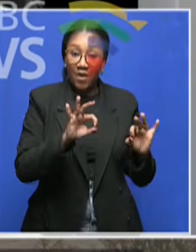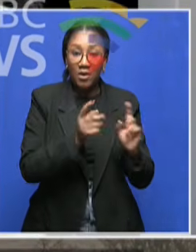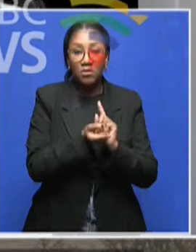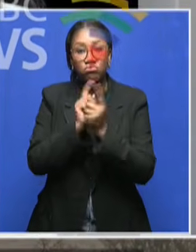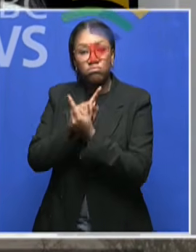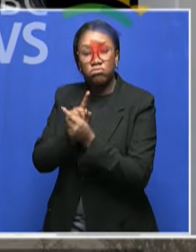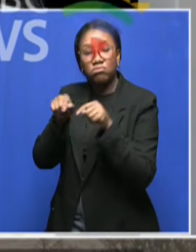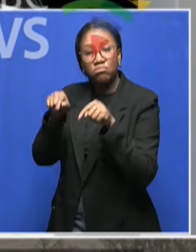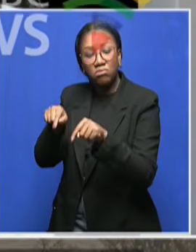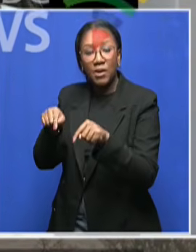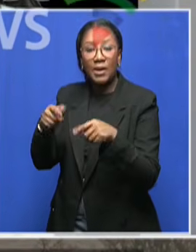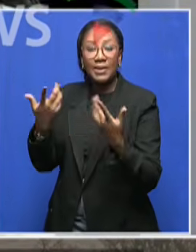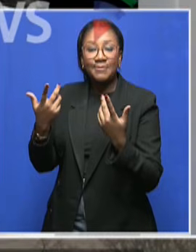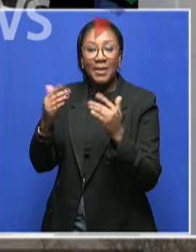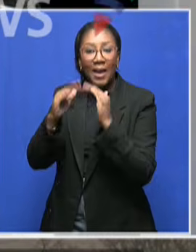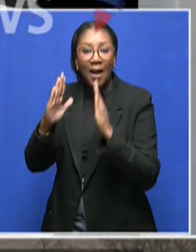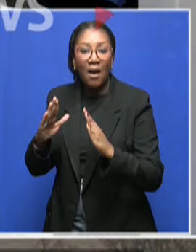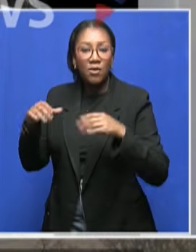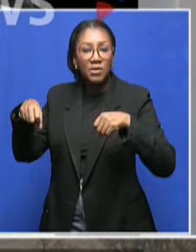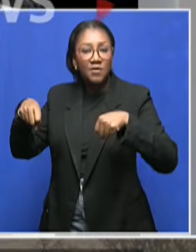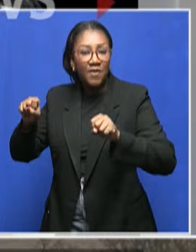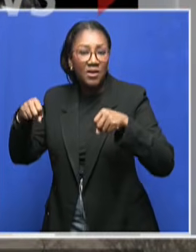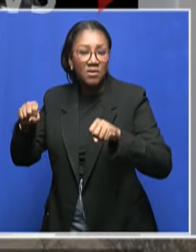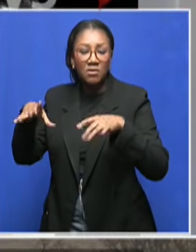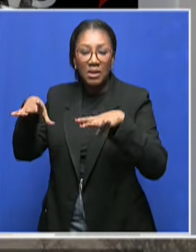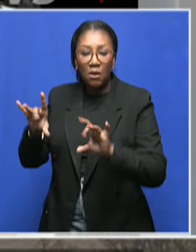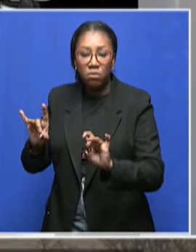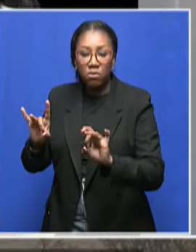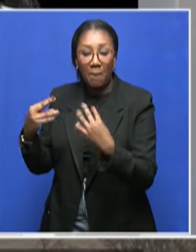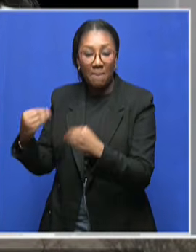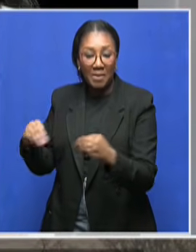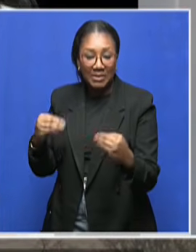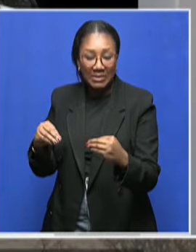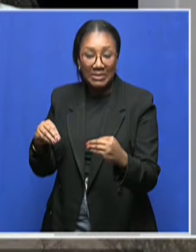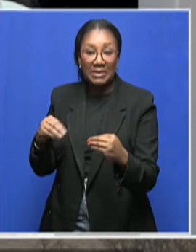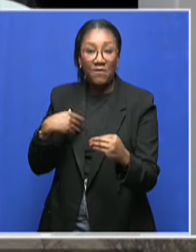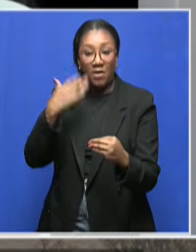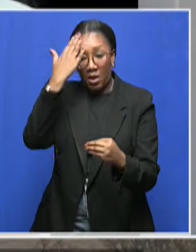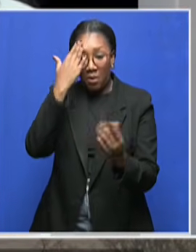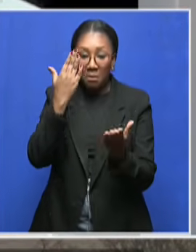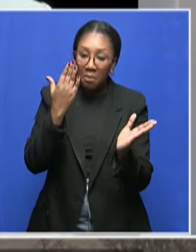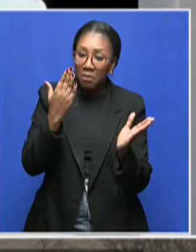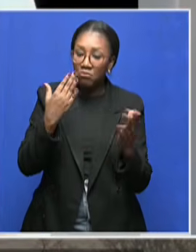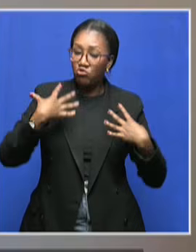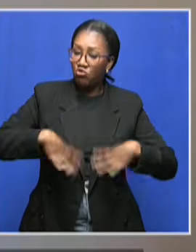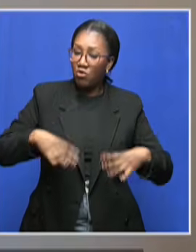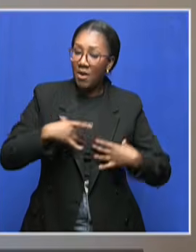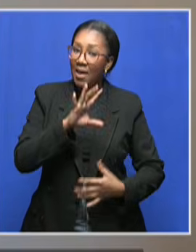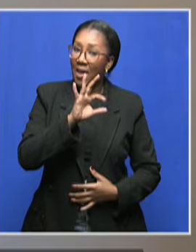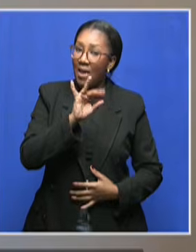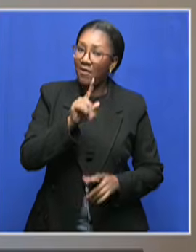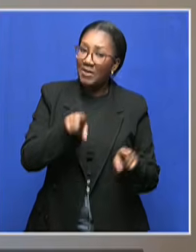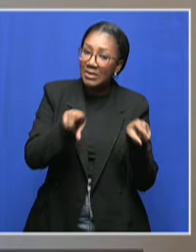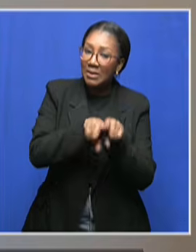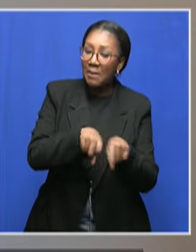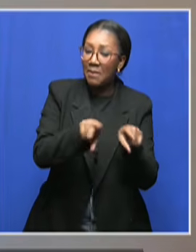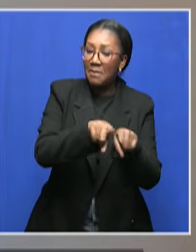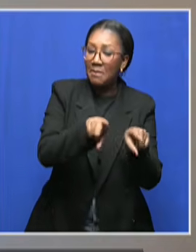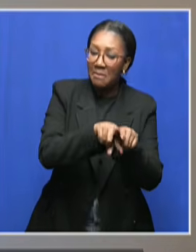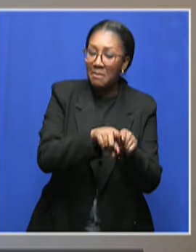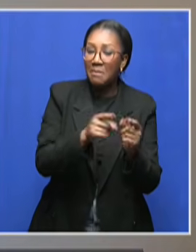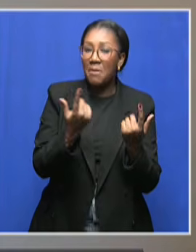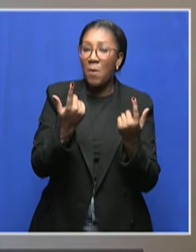design because 10 years in the game, you kind of realize how people dress up every day the same way they want